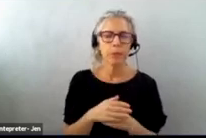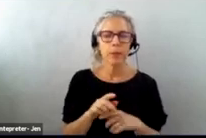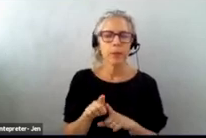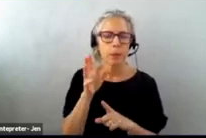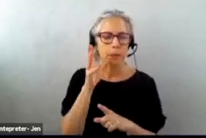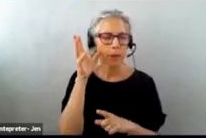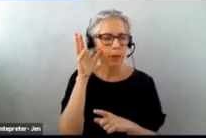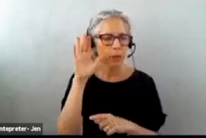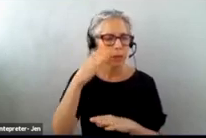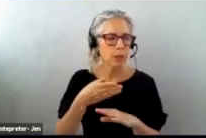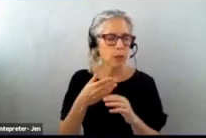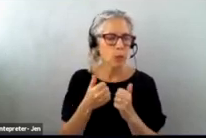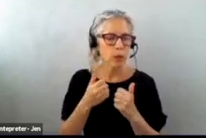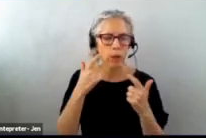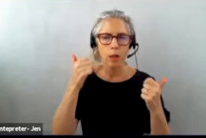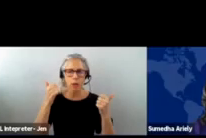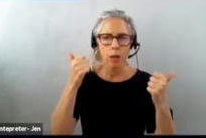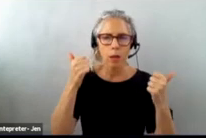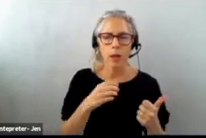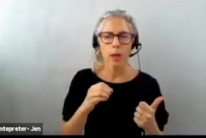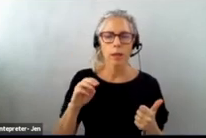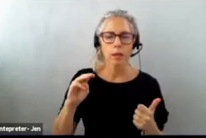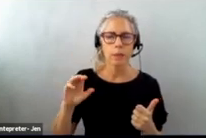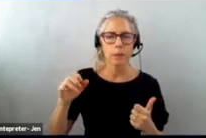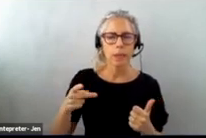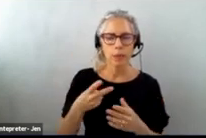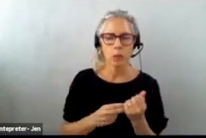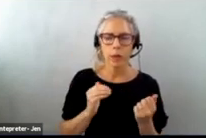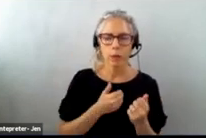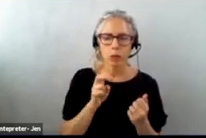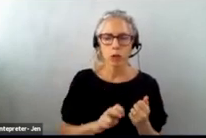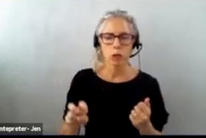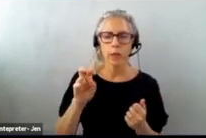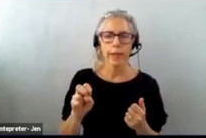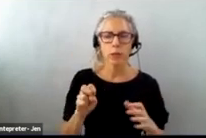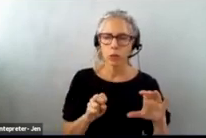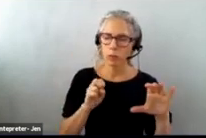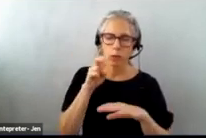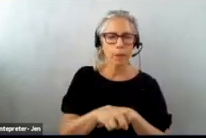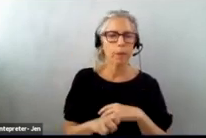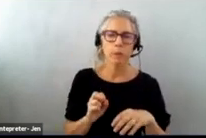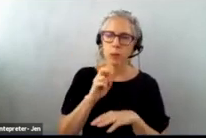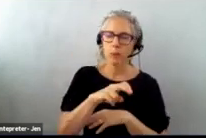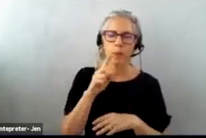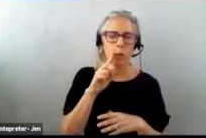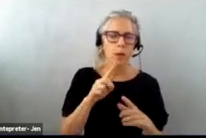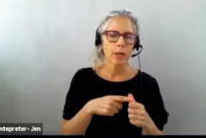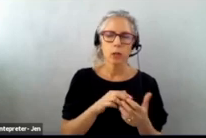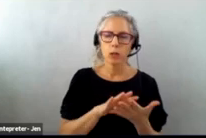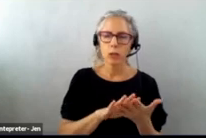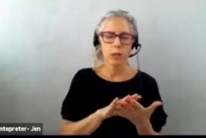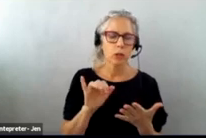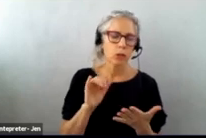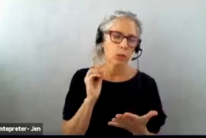of a son with unilateral hearing loss and mild CP, in our journey, I had to jump through many hurdles for initial screening, insurance approval,